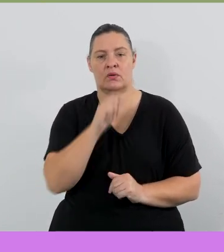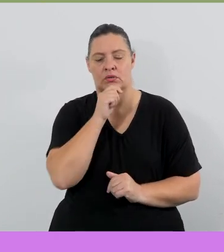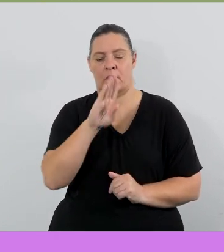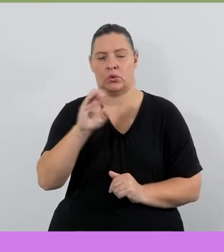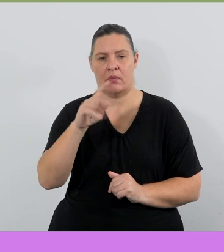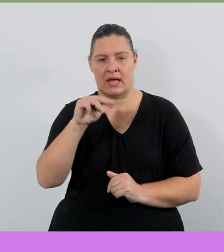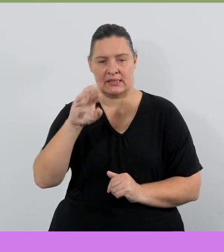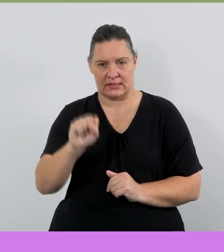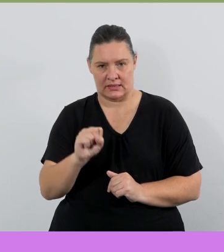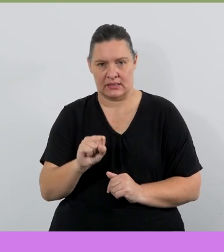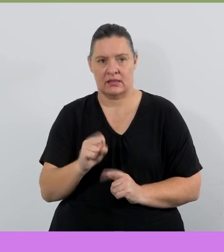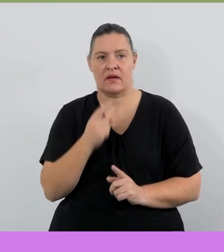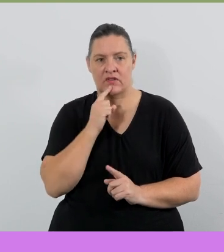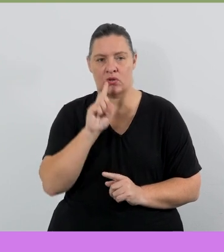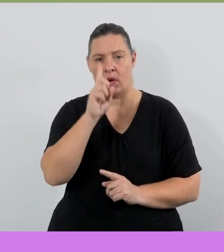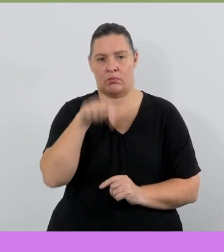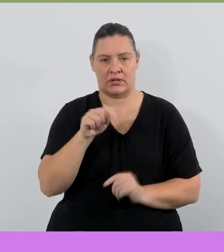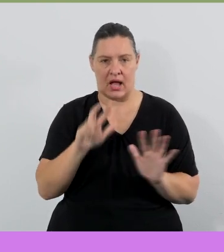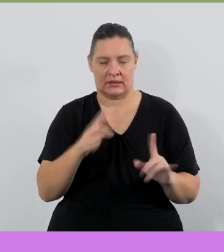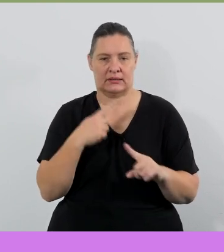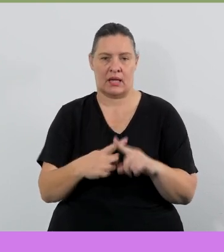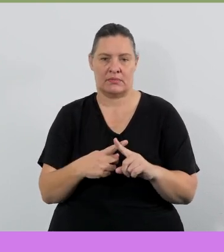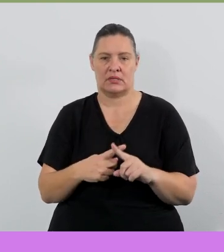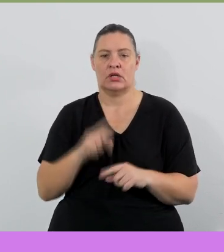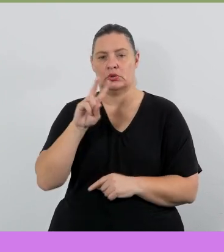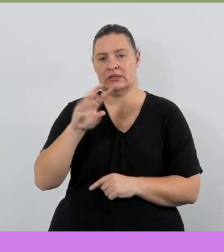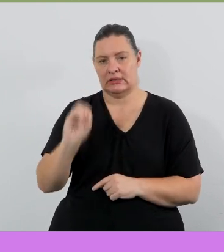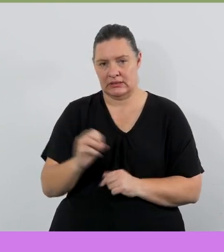BODMAS. I'm going to simplify in BODMAS first, 1.8 multiply by